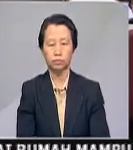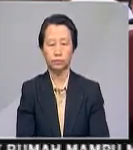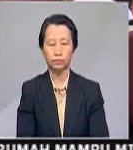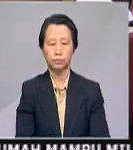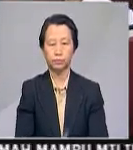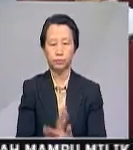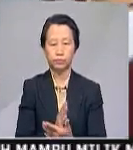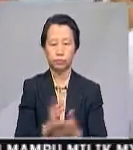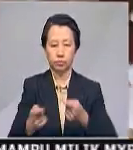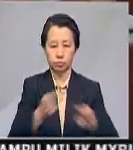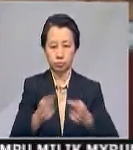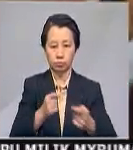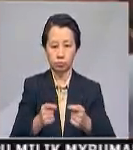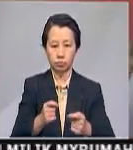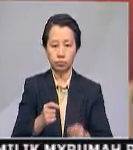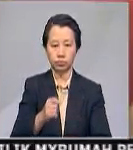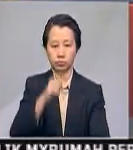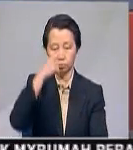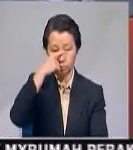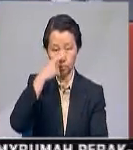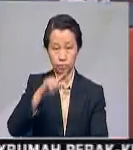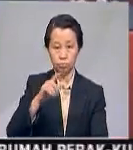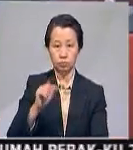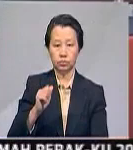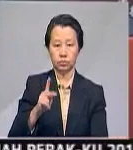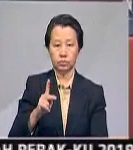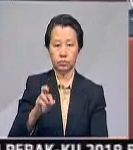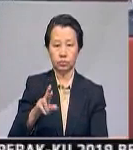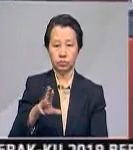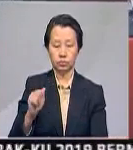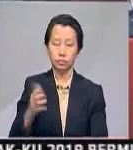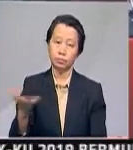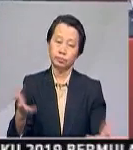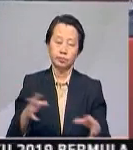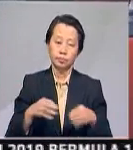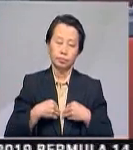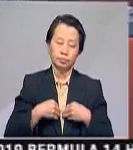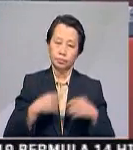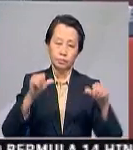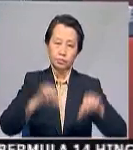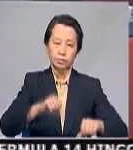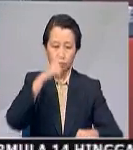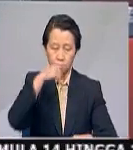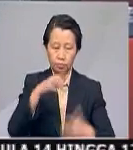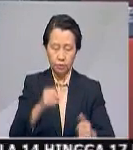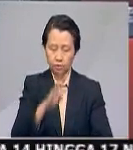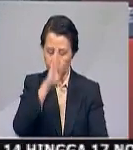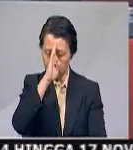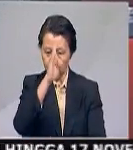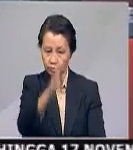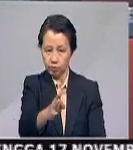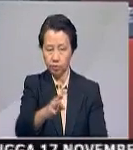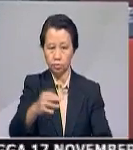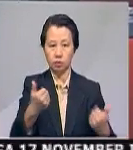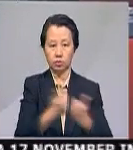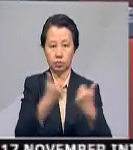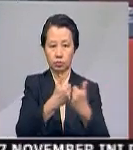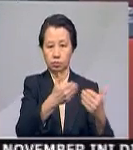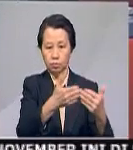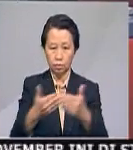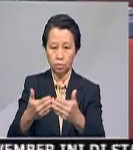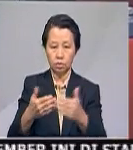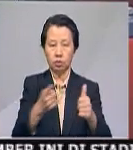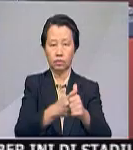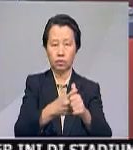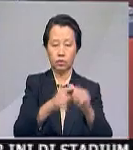Sementara itu, pengendali skuad Gajah Perang Akira Nishino akur dengan kekalahan pasukannya dan mahu fokus kepada perlawanan seterusnya bertemu